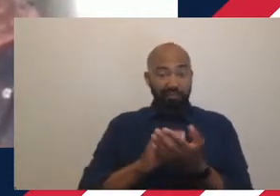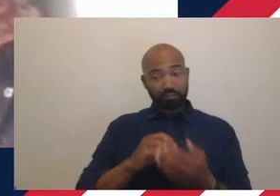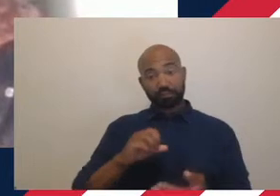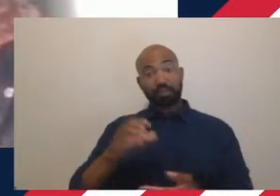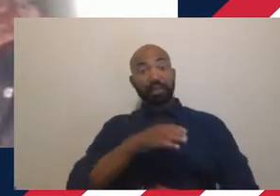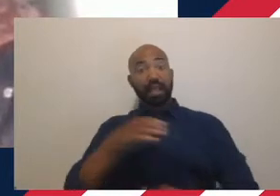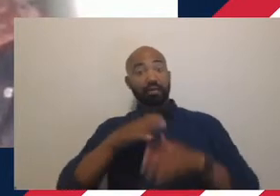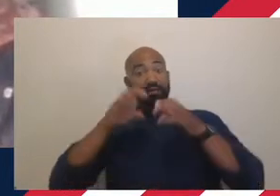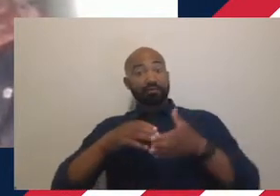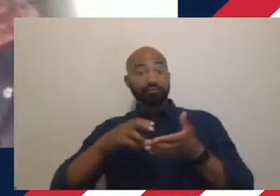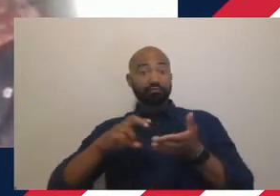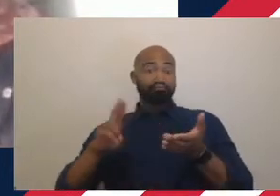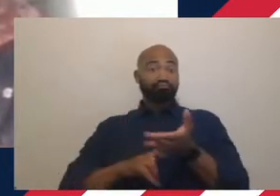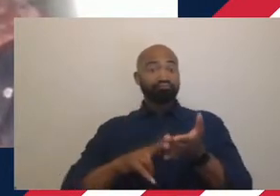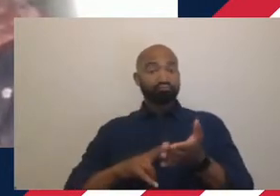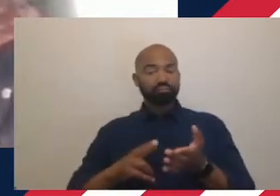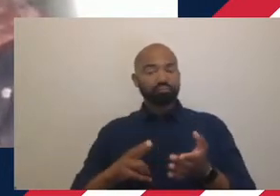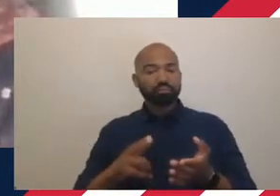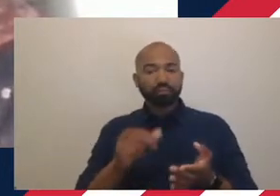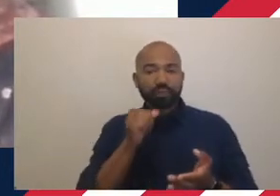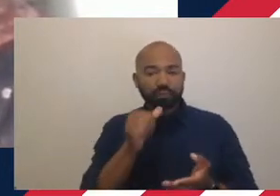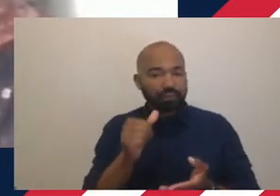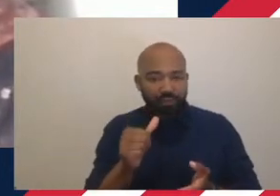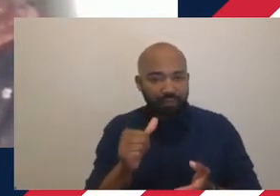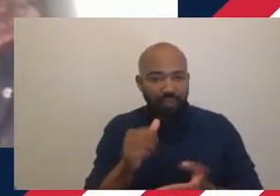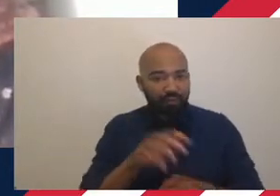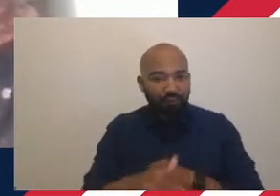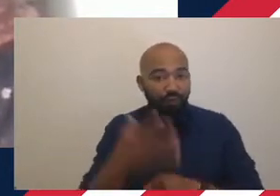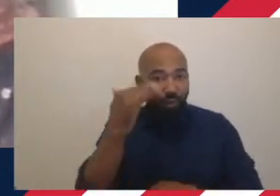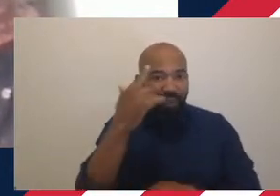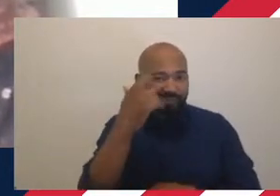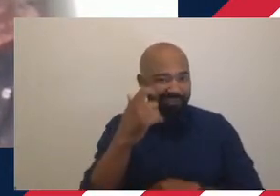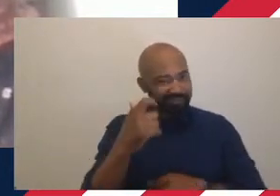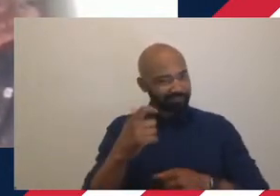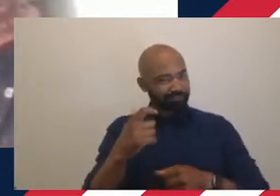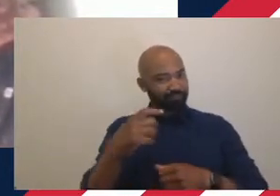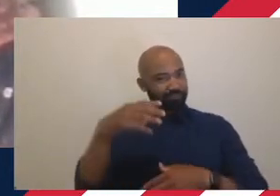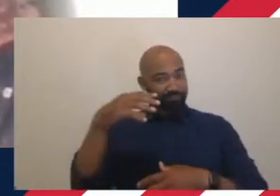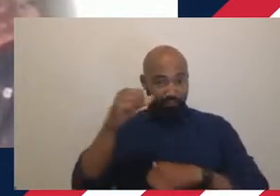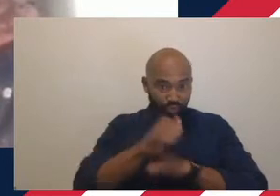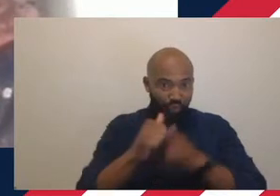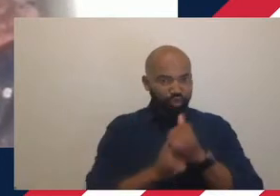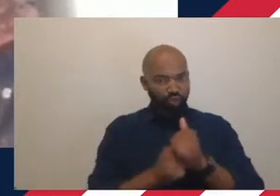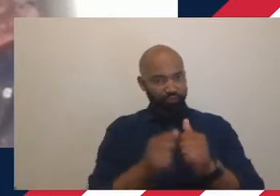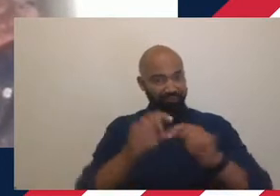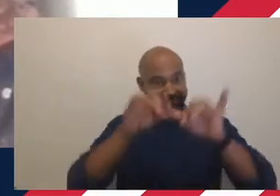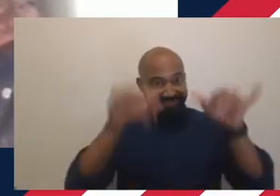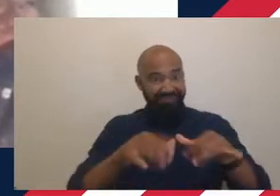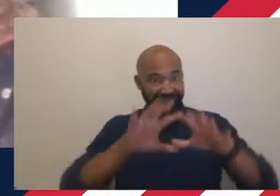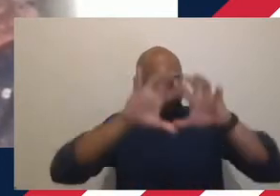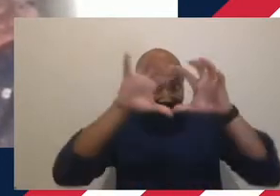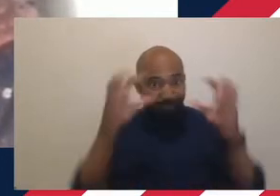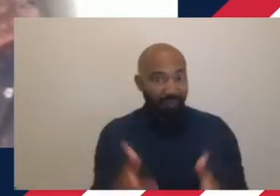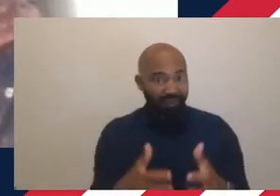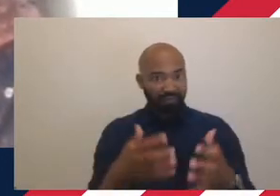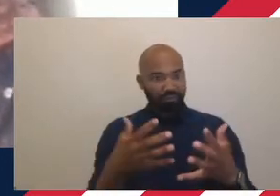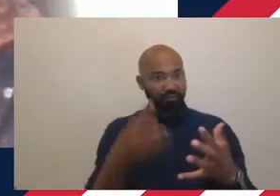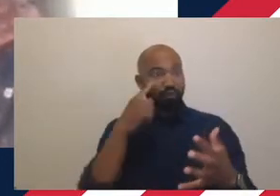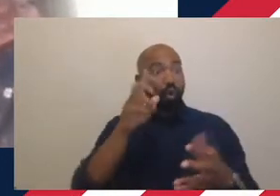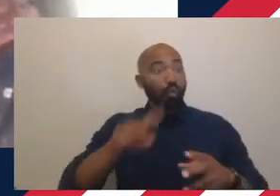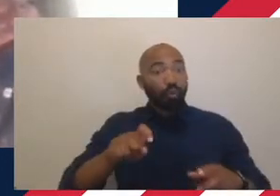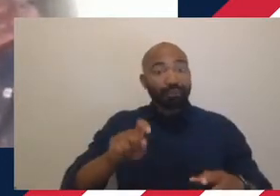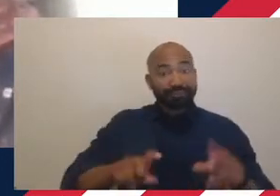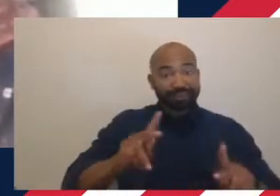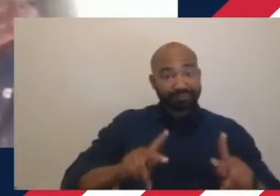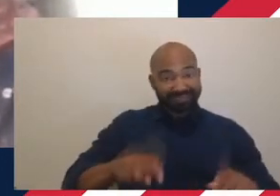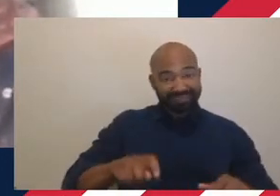system because we never built the infrastructure to handle the demand. And yes, the demand was unprecedented, but the signs